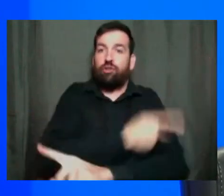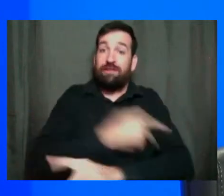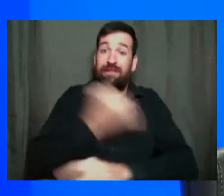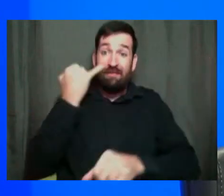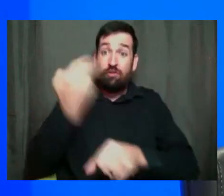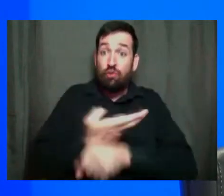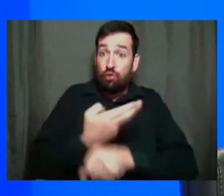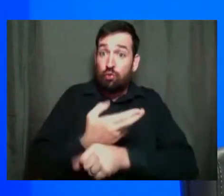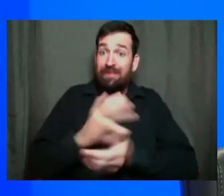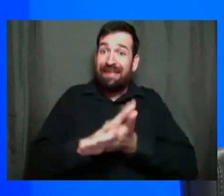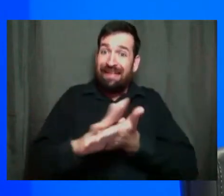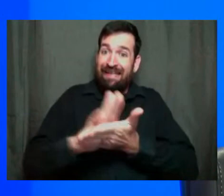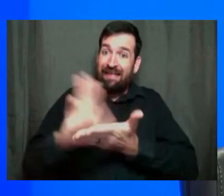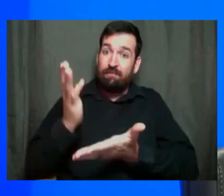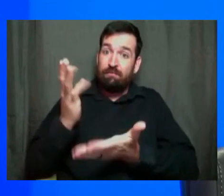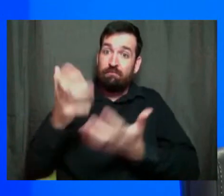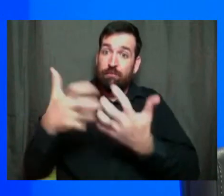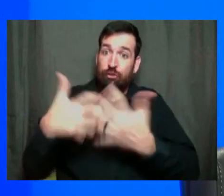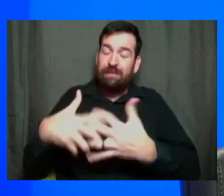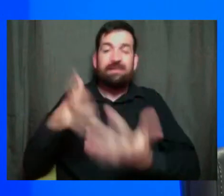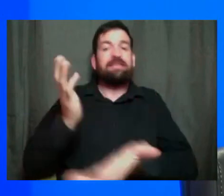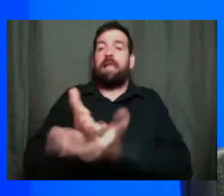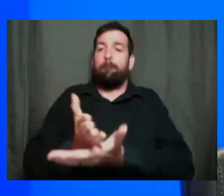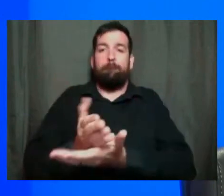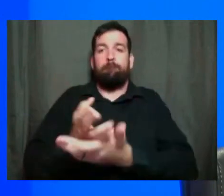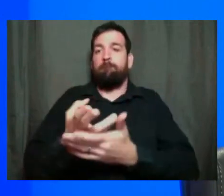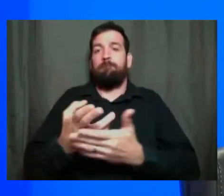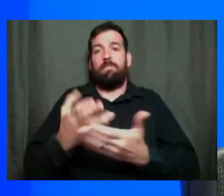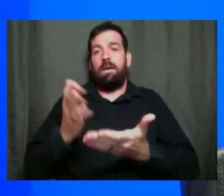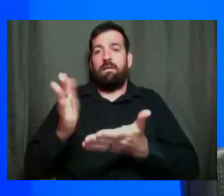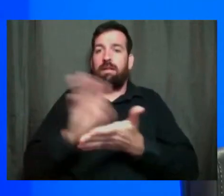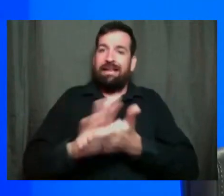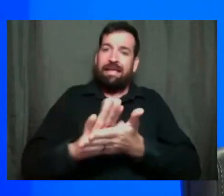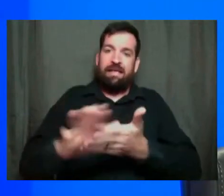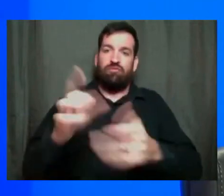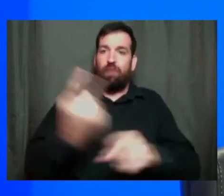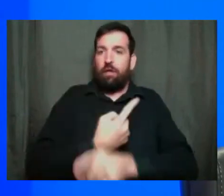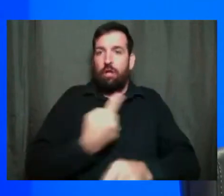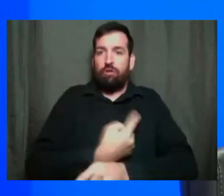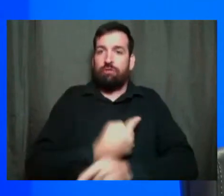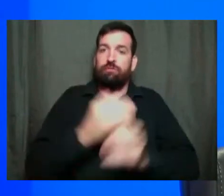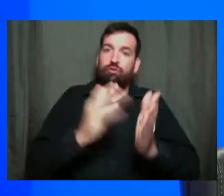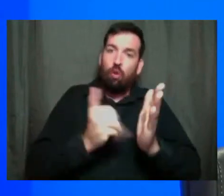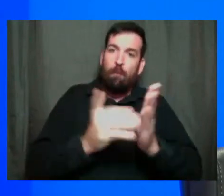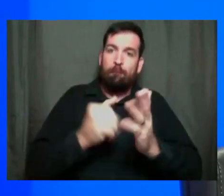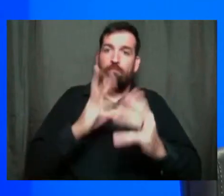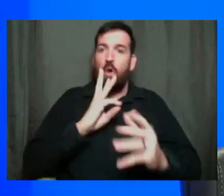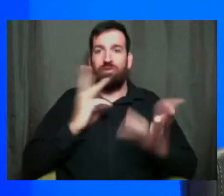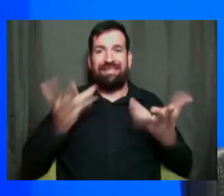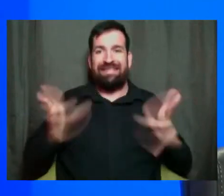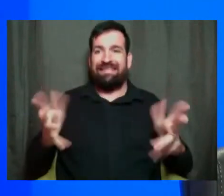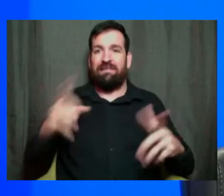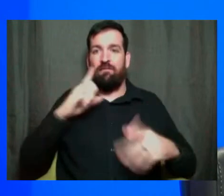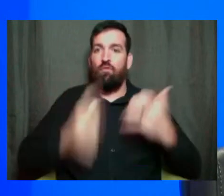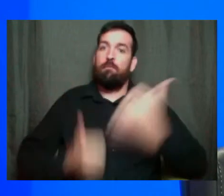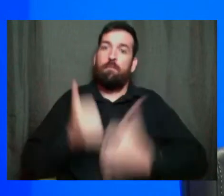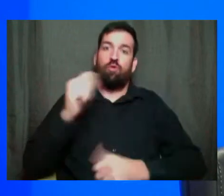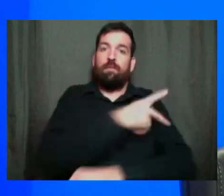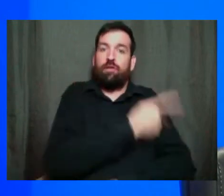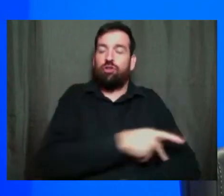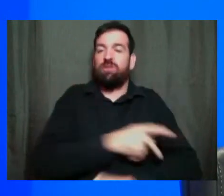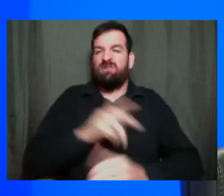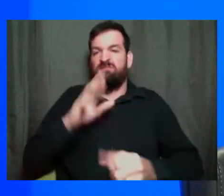using that. Just clean it the standard way we talk about, soap, water, nothing more than that. For most patients, that's good